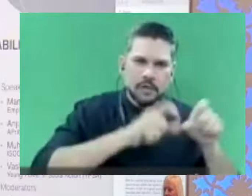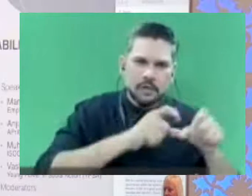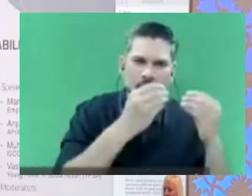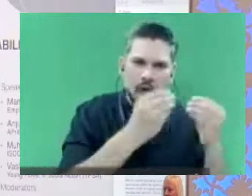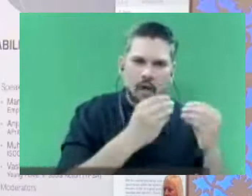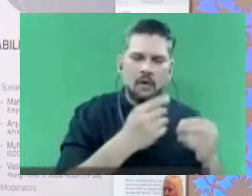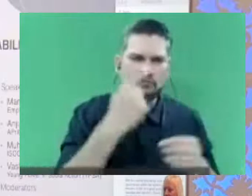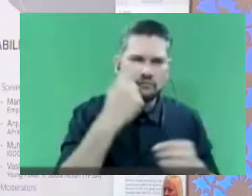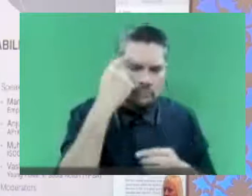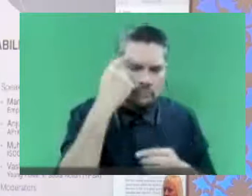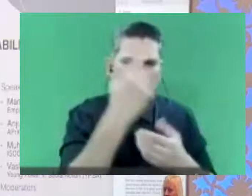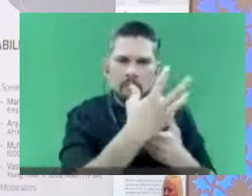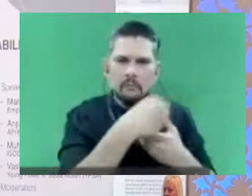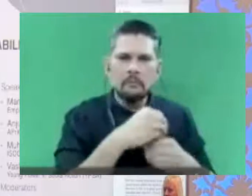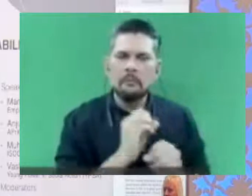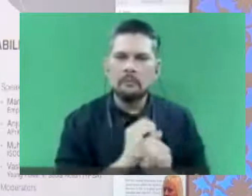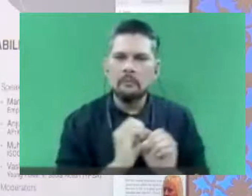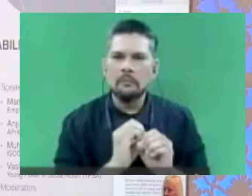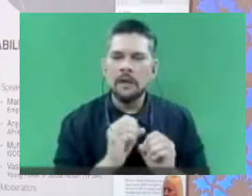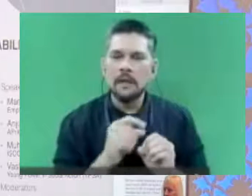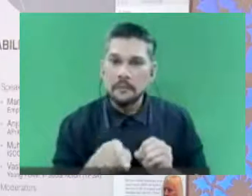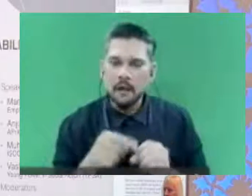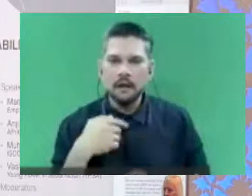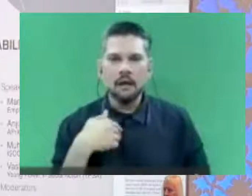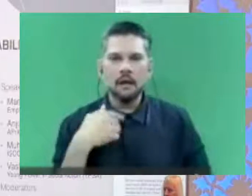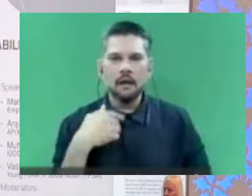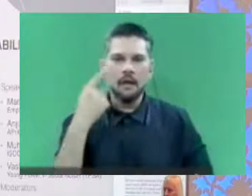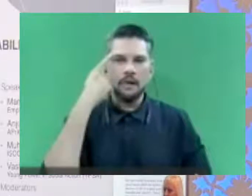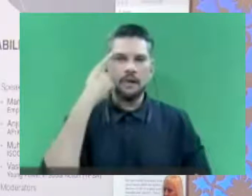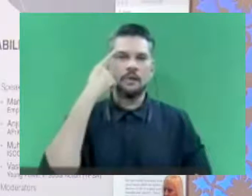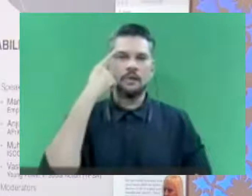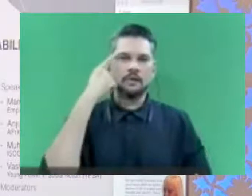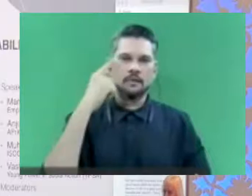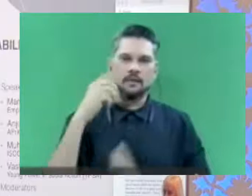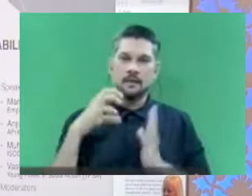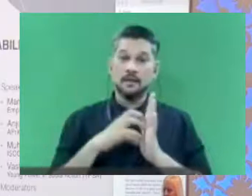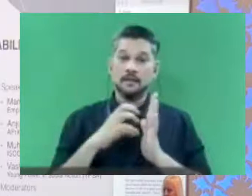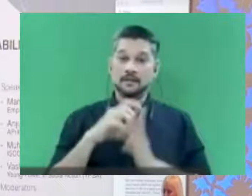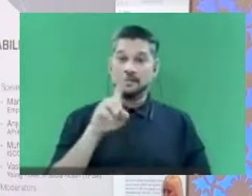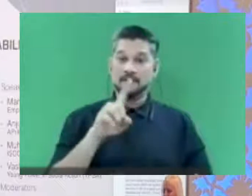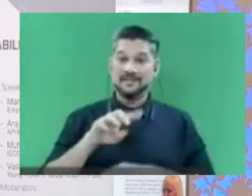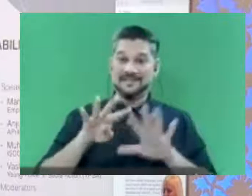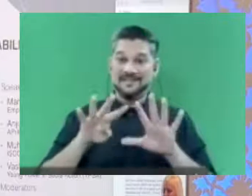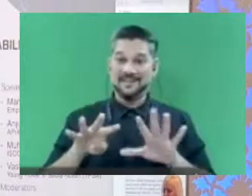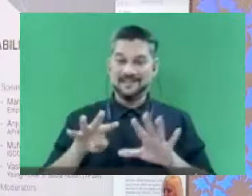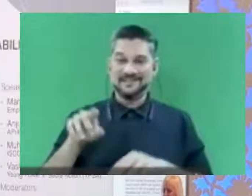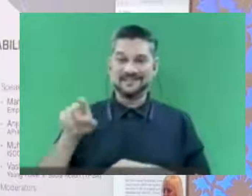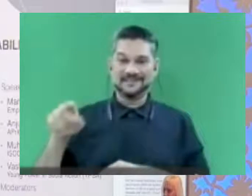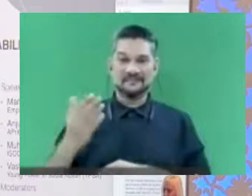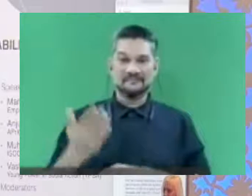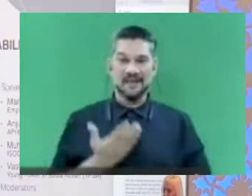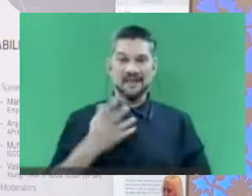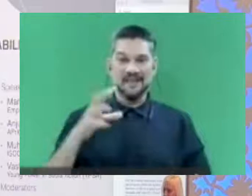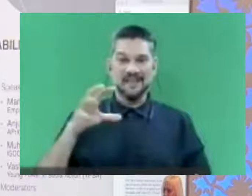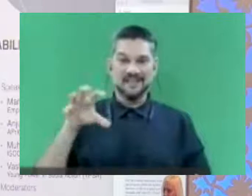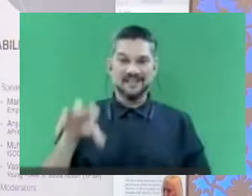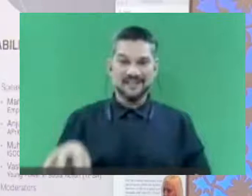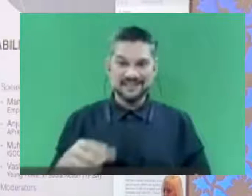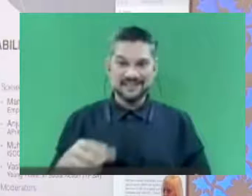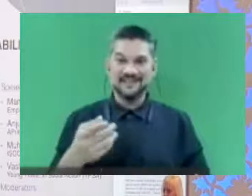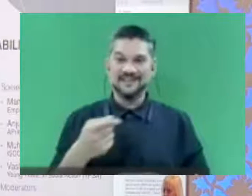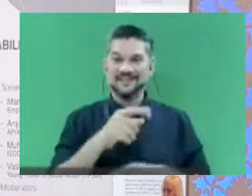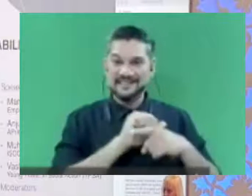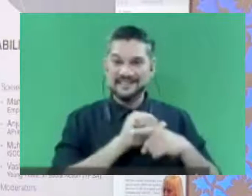realization we got from Article 19 in Bangladesh when the Bangladesh event happened. And now whenever